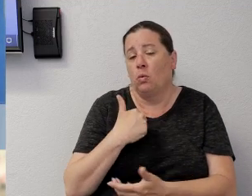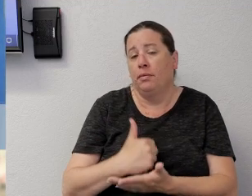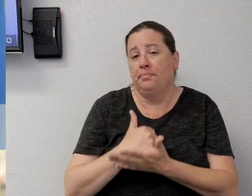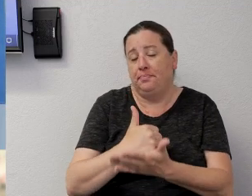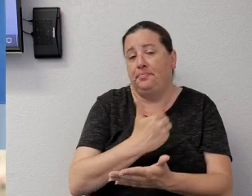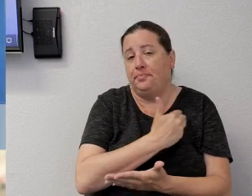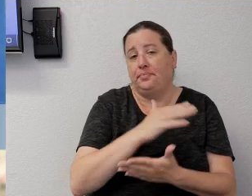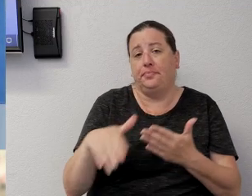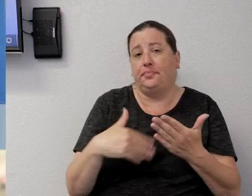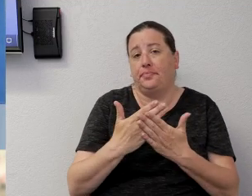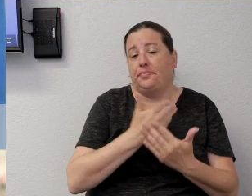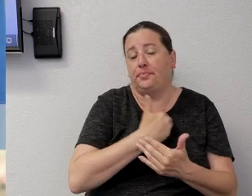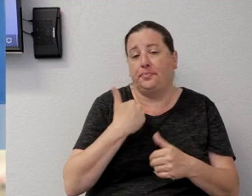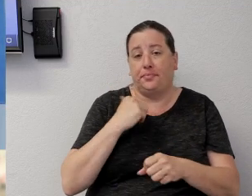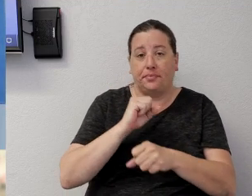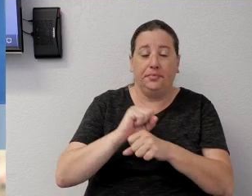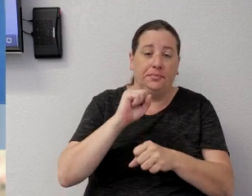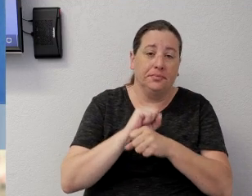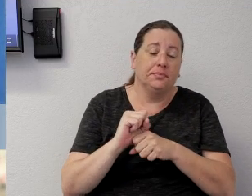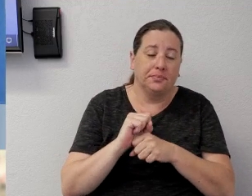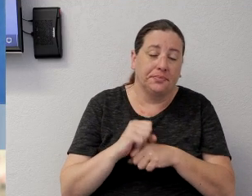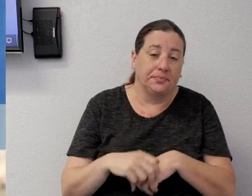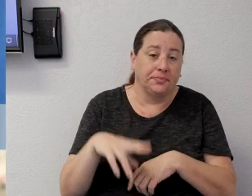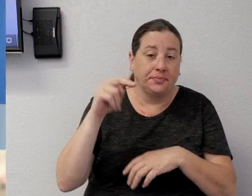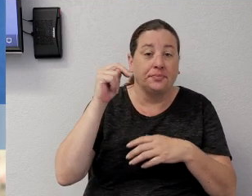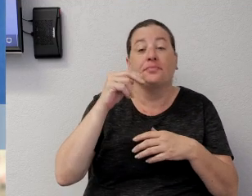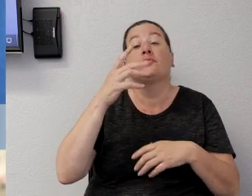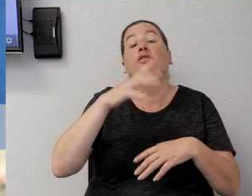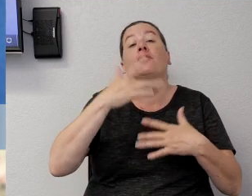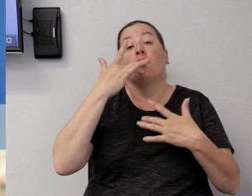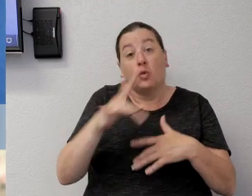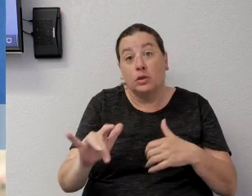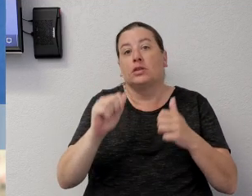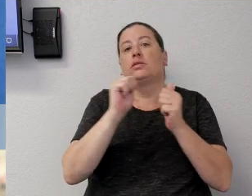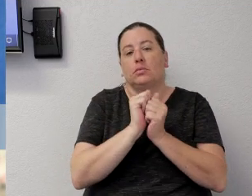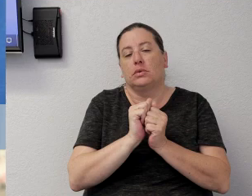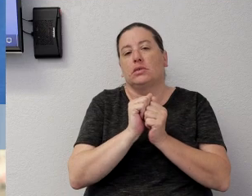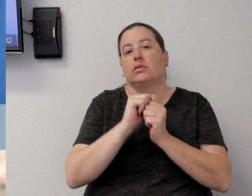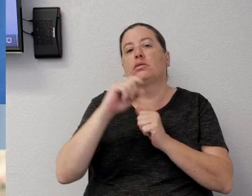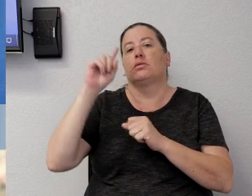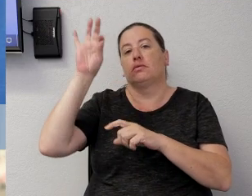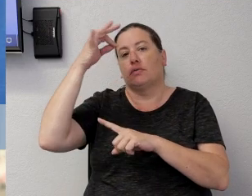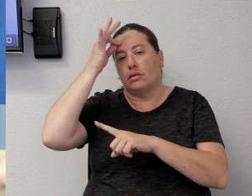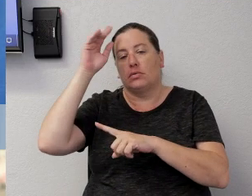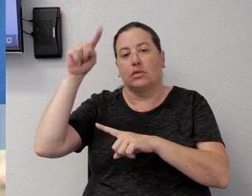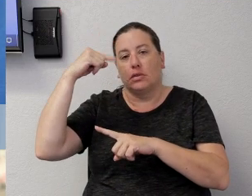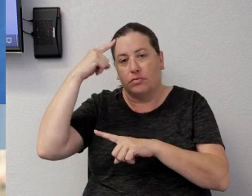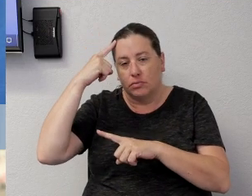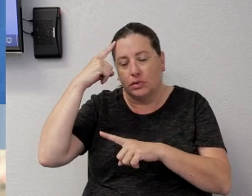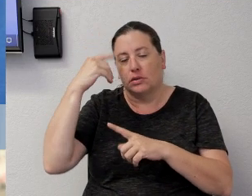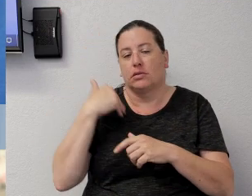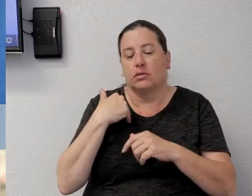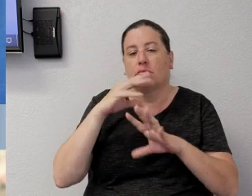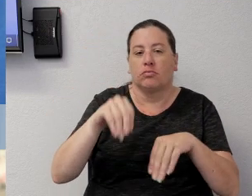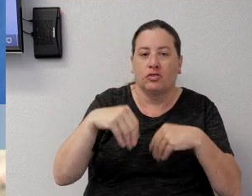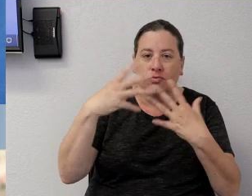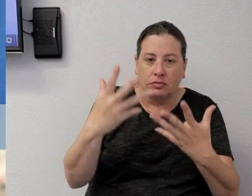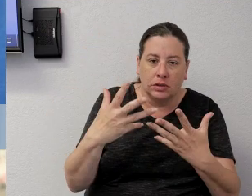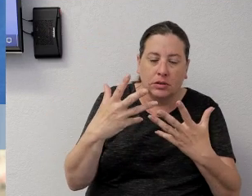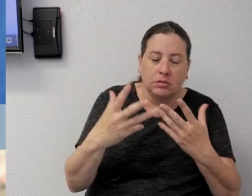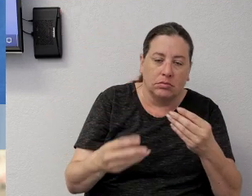employees. Fortunately, the federal government has stepped up with additional supplemental unemployment benefits